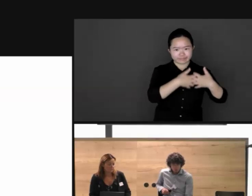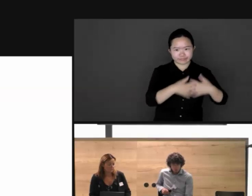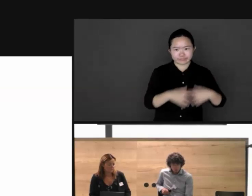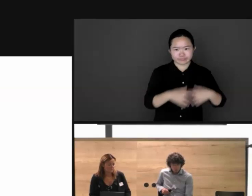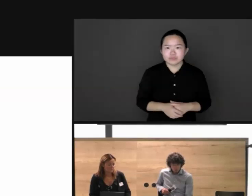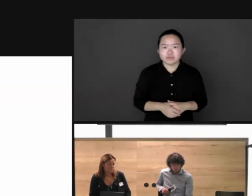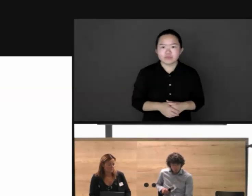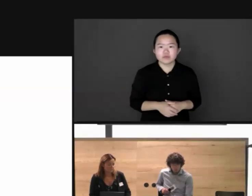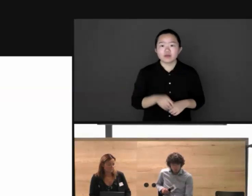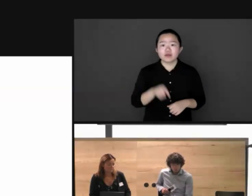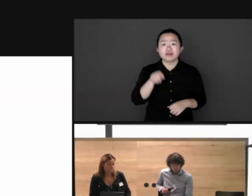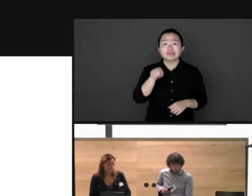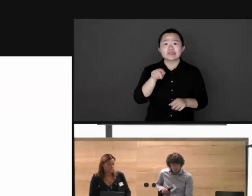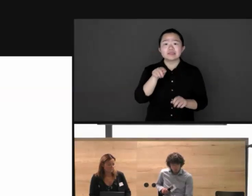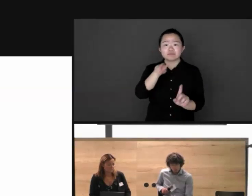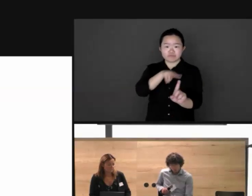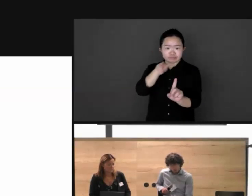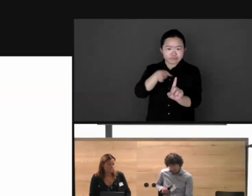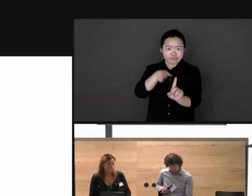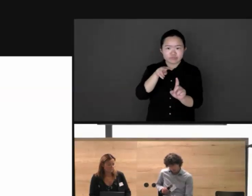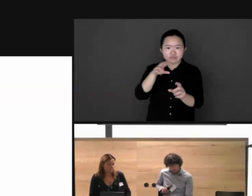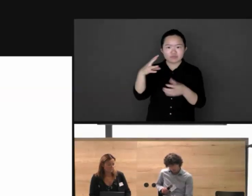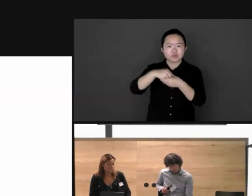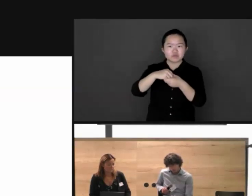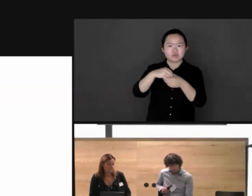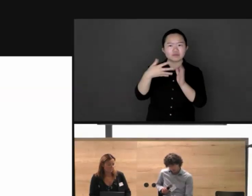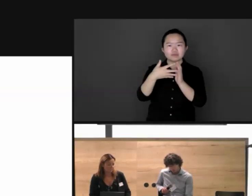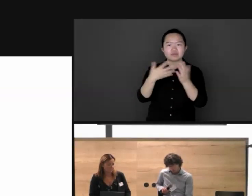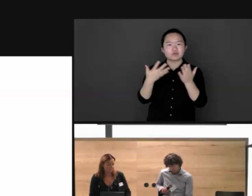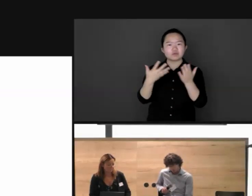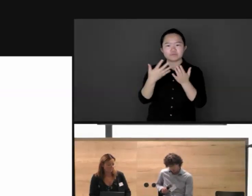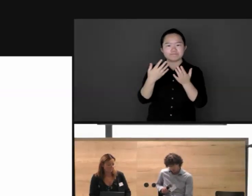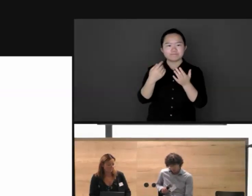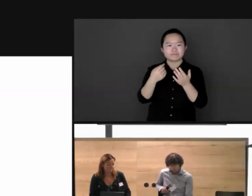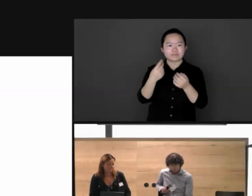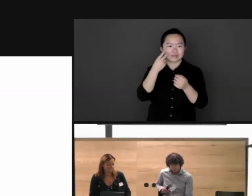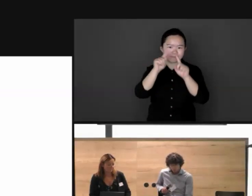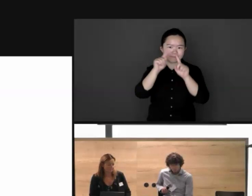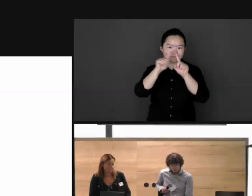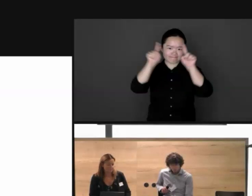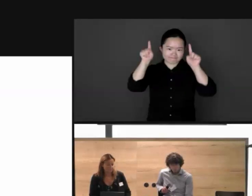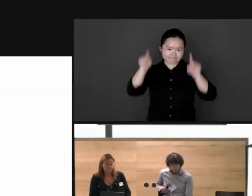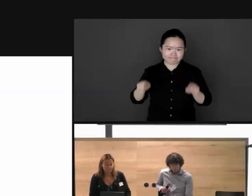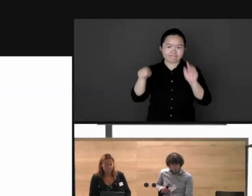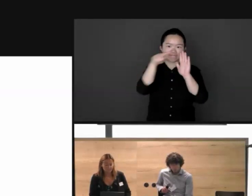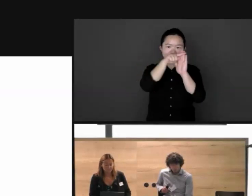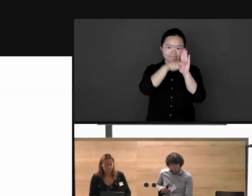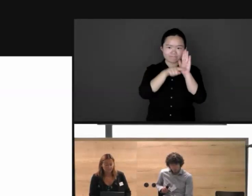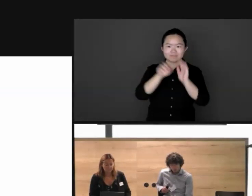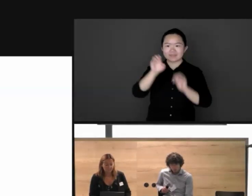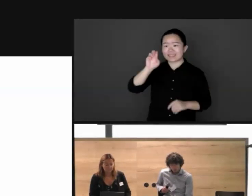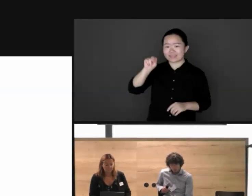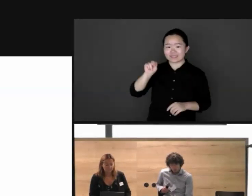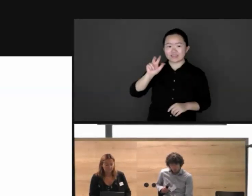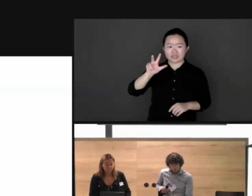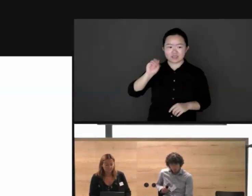301-549. The table lists clauses relevant for implementation of the essential requirements of WAD.